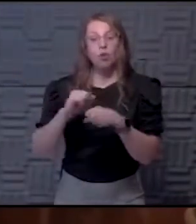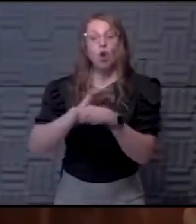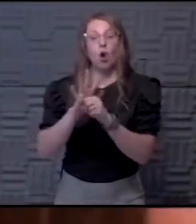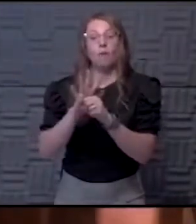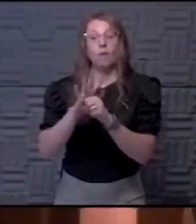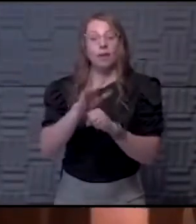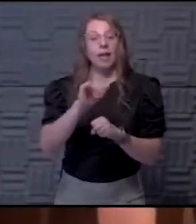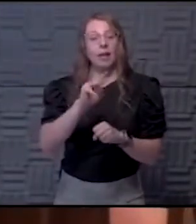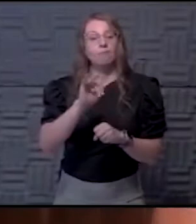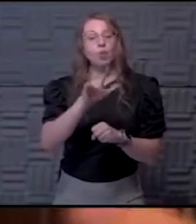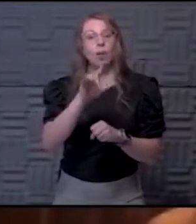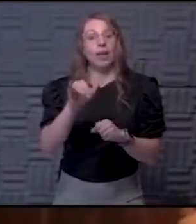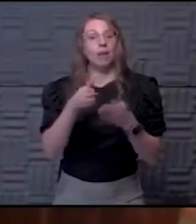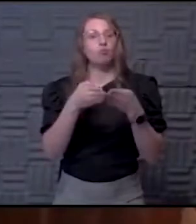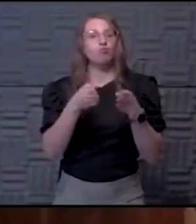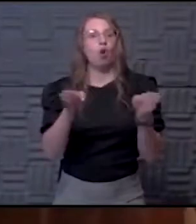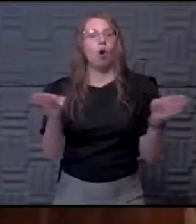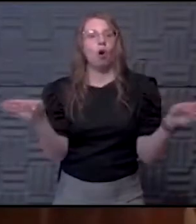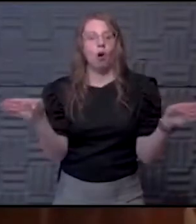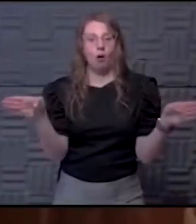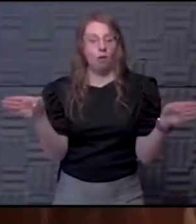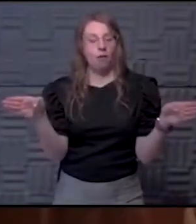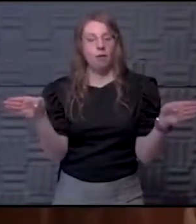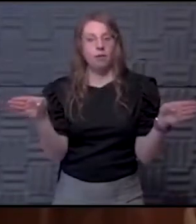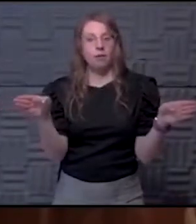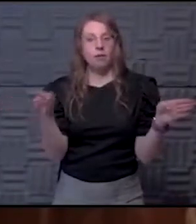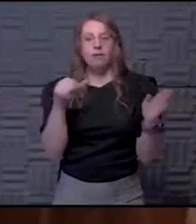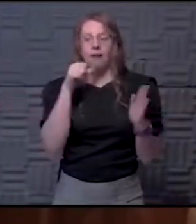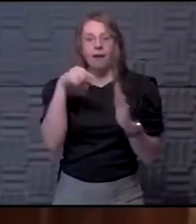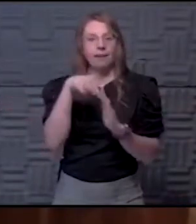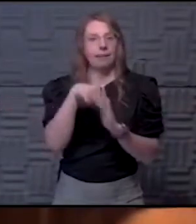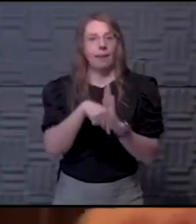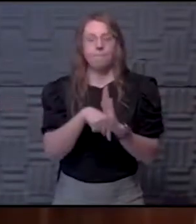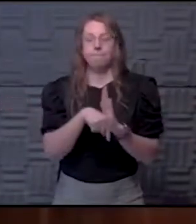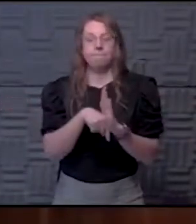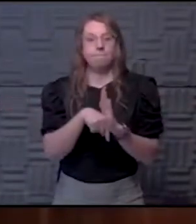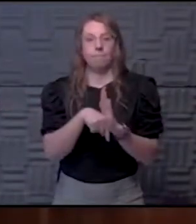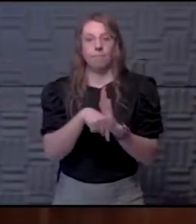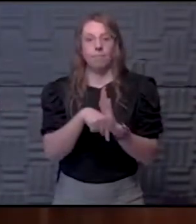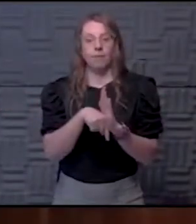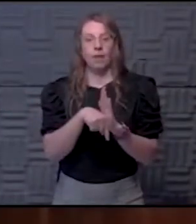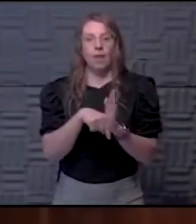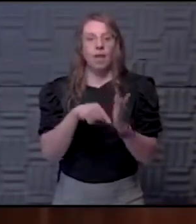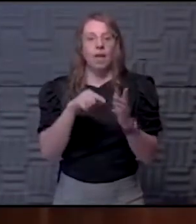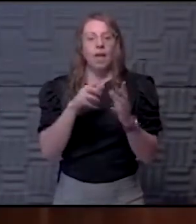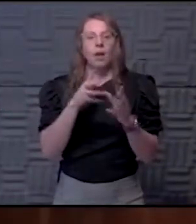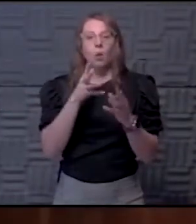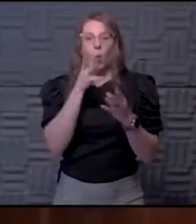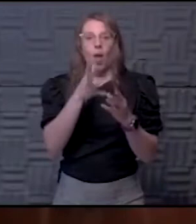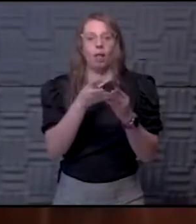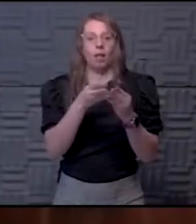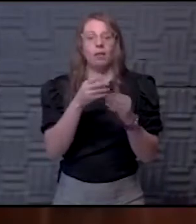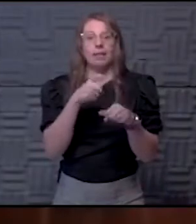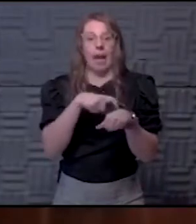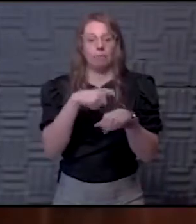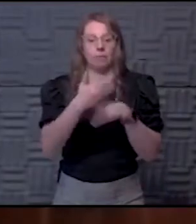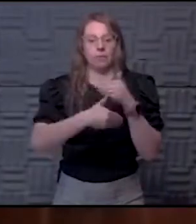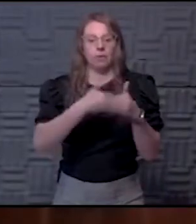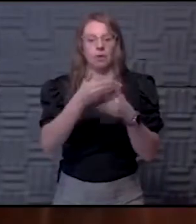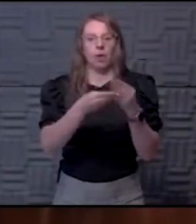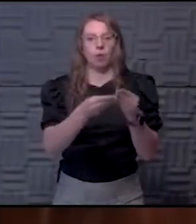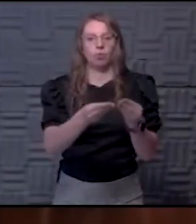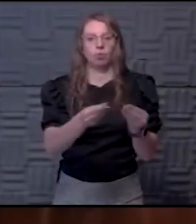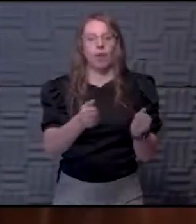is broad, not very deep, and wanes with time. In other words, people do